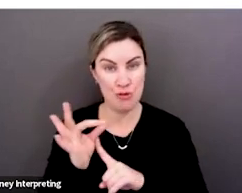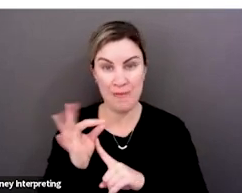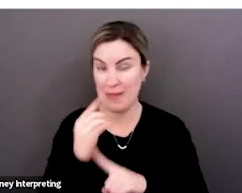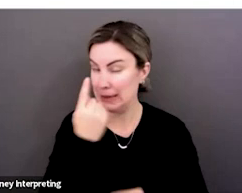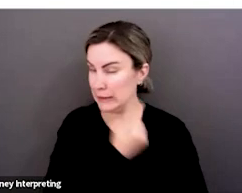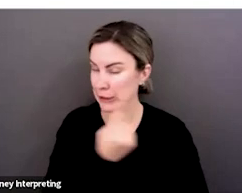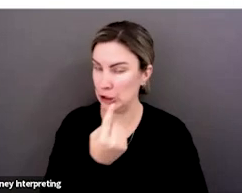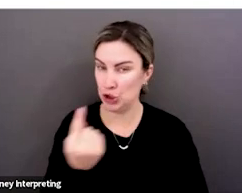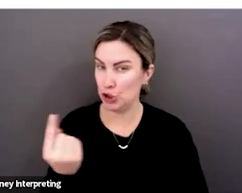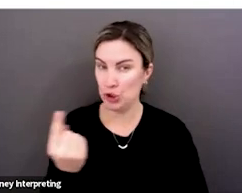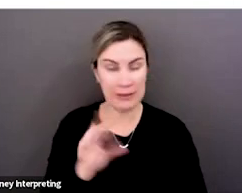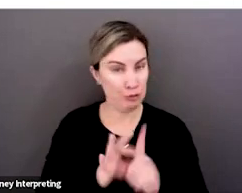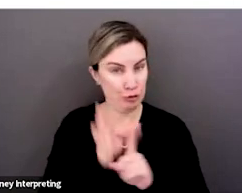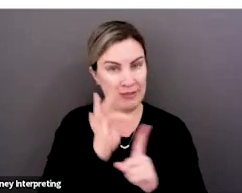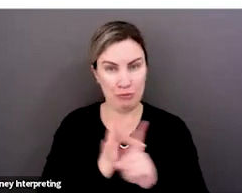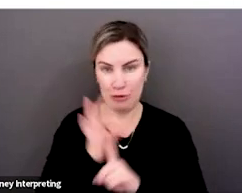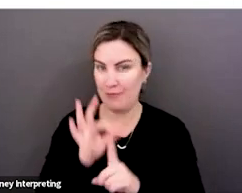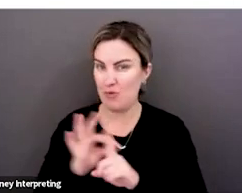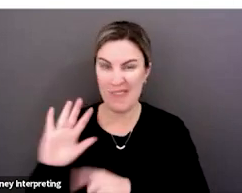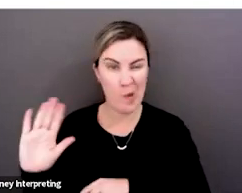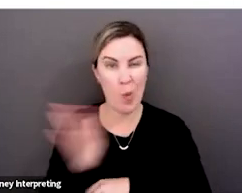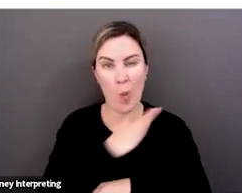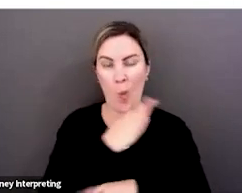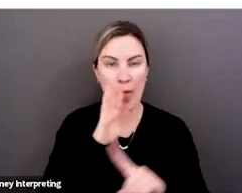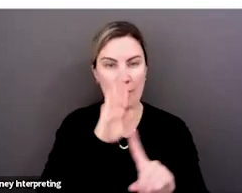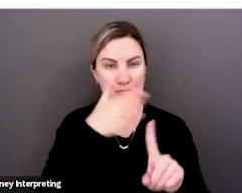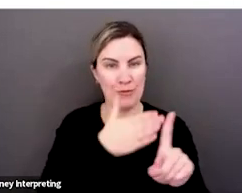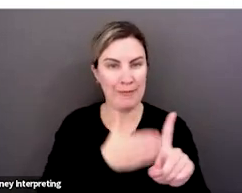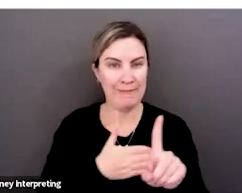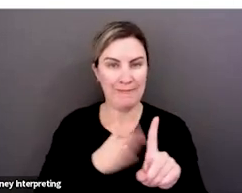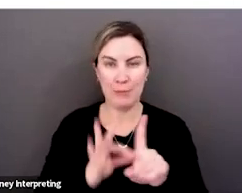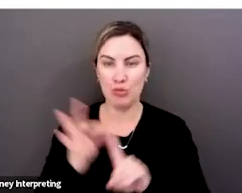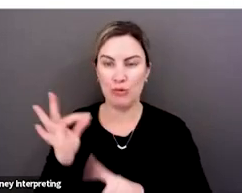every single one of these learning objectives as well.